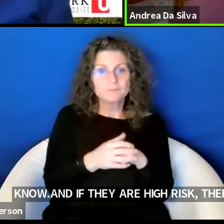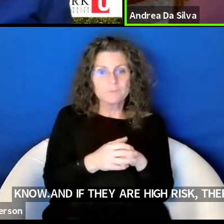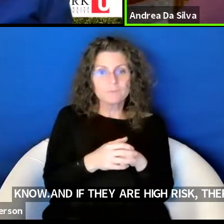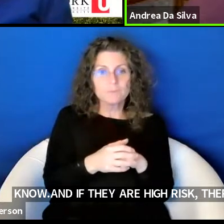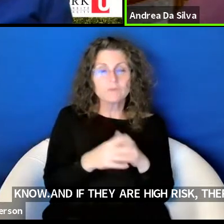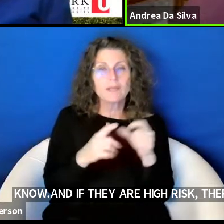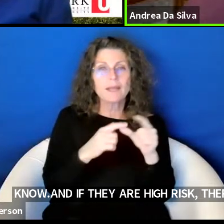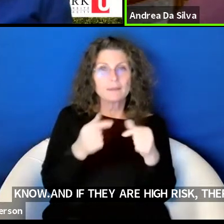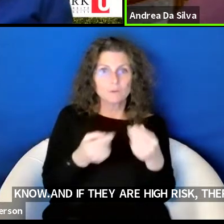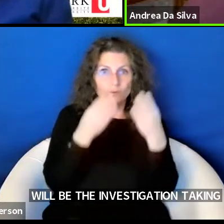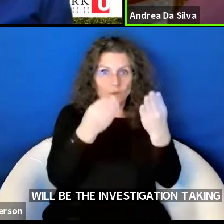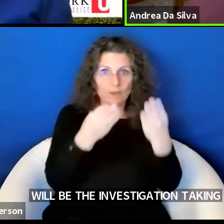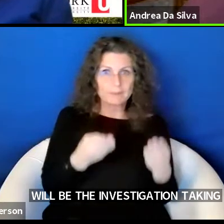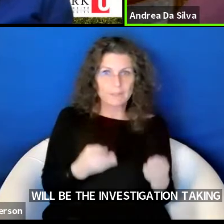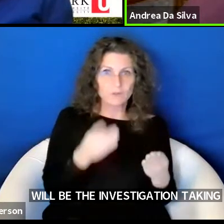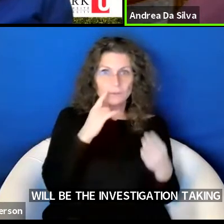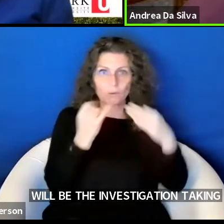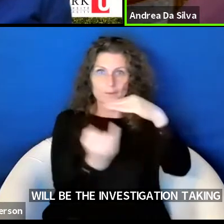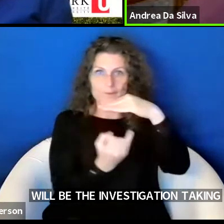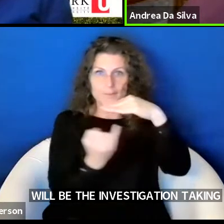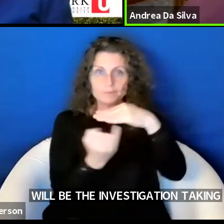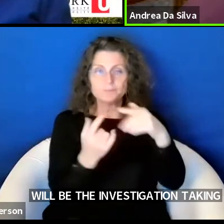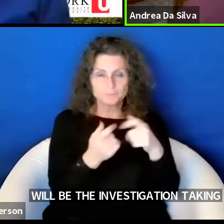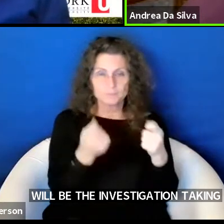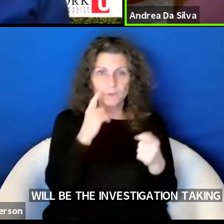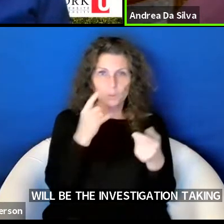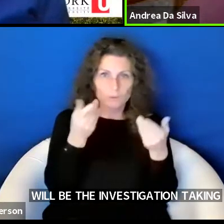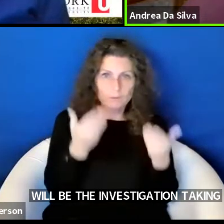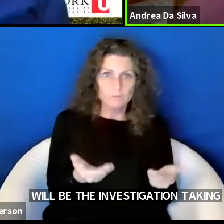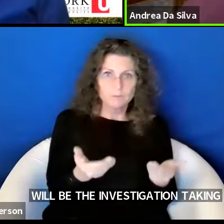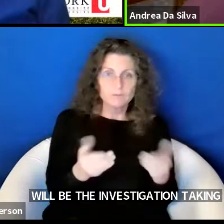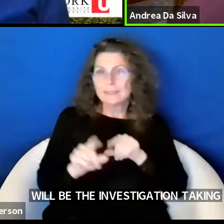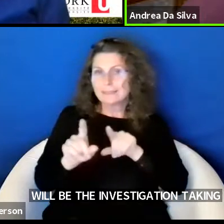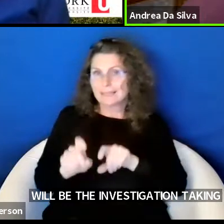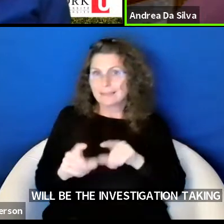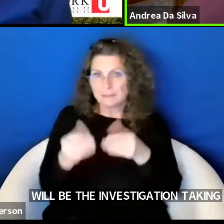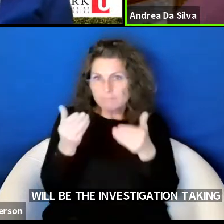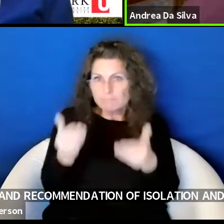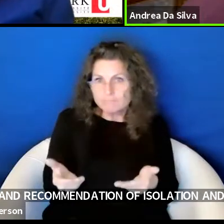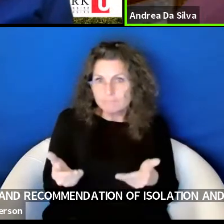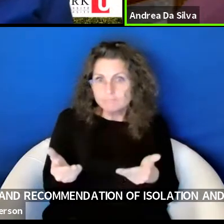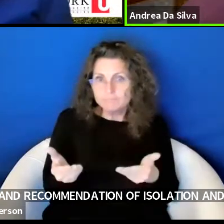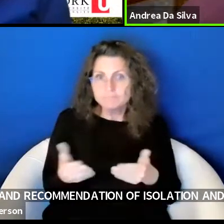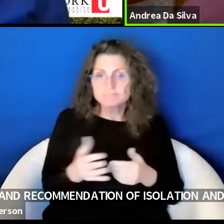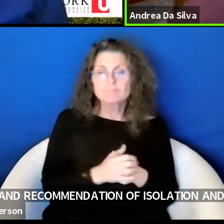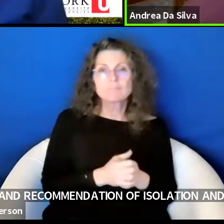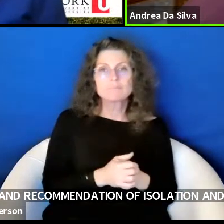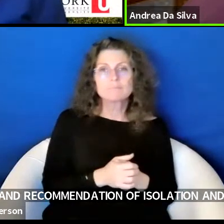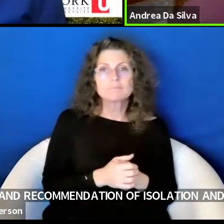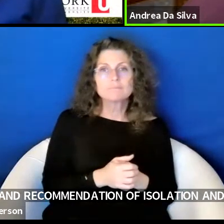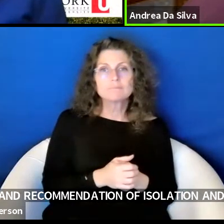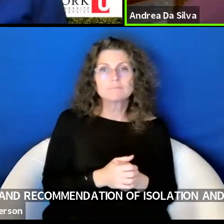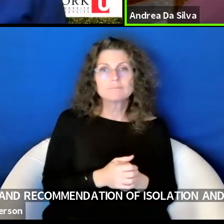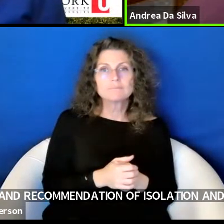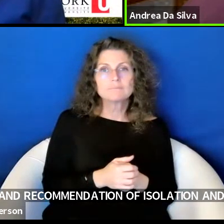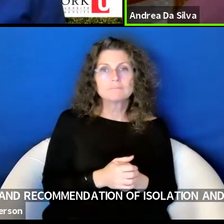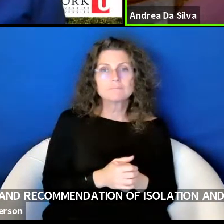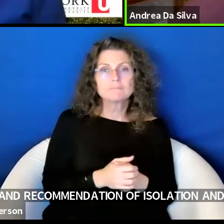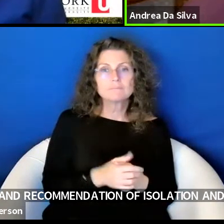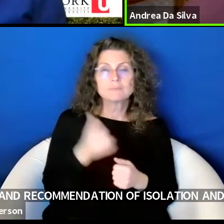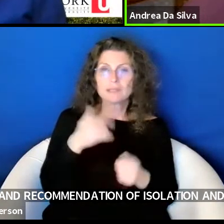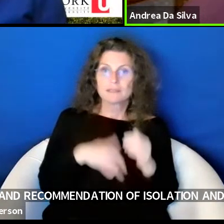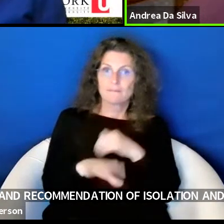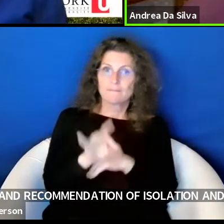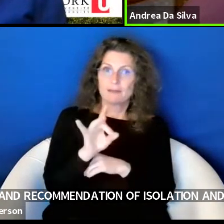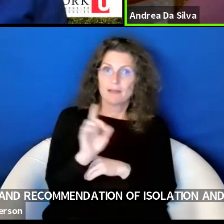recommendation of isolation and whatnot, and testing. But once they find out whereabouts of that